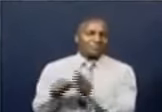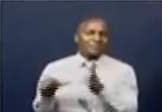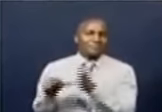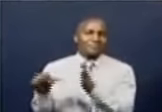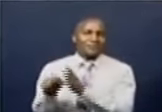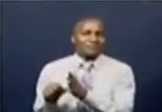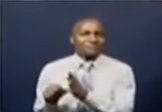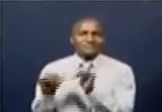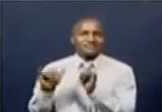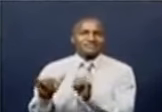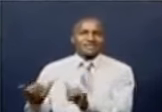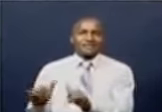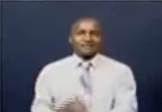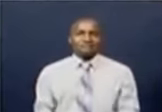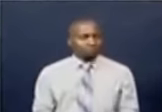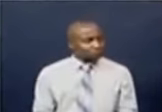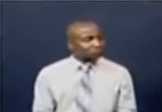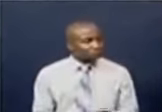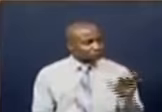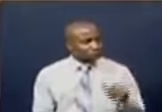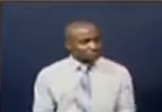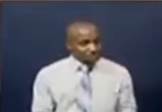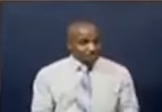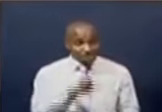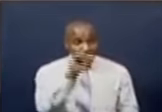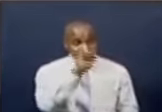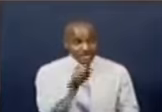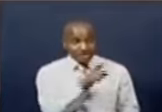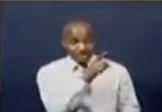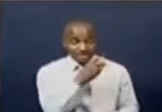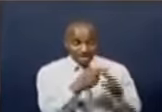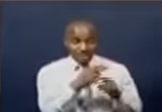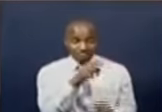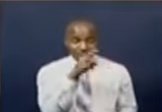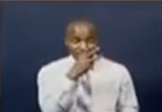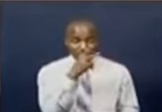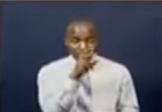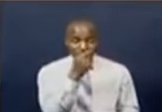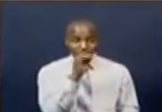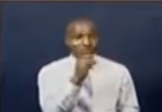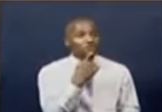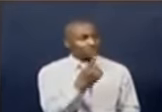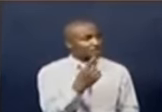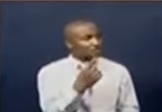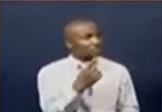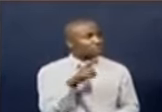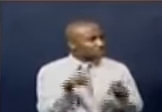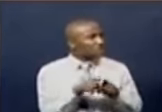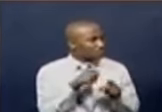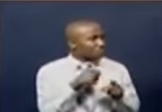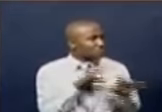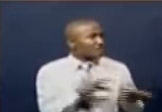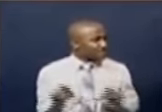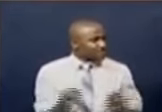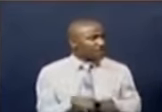with. Okay, the cabinet secretary you're talking about, Hassan yeah. Wario, said yeah. he himself is a victim of these cartels. I don't